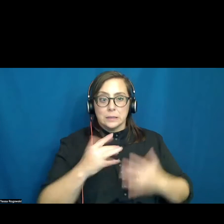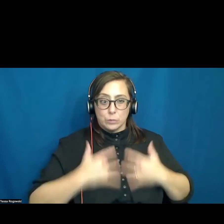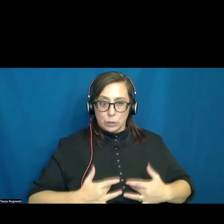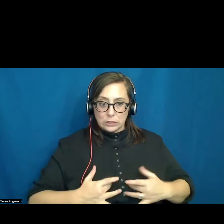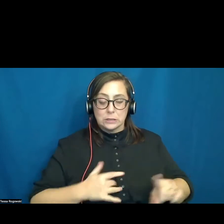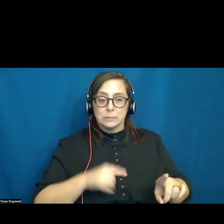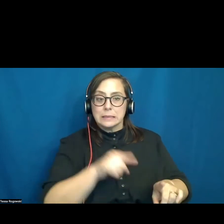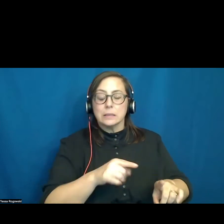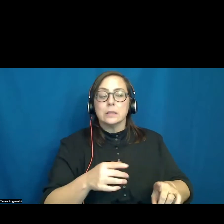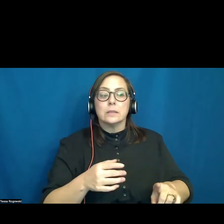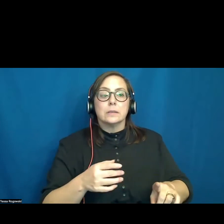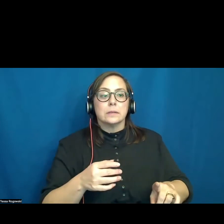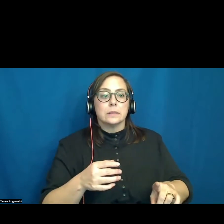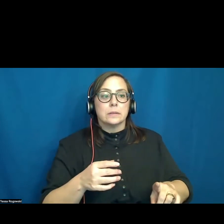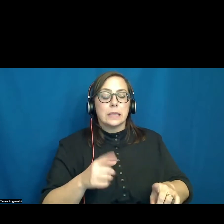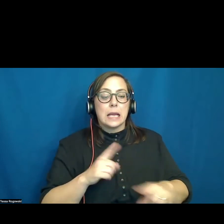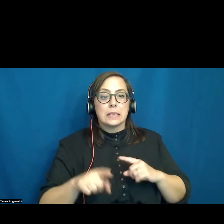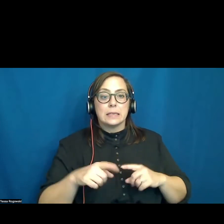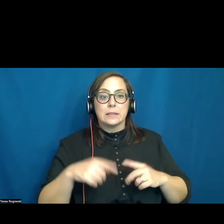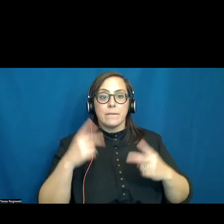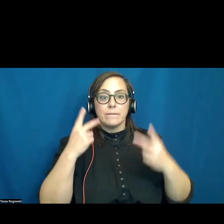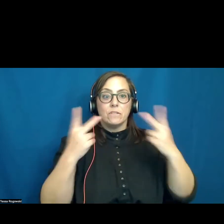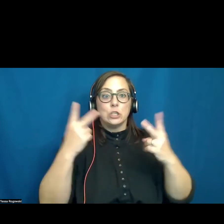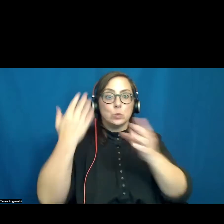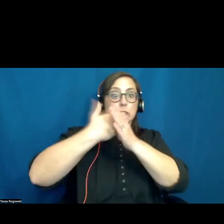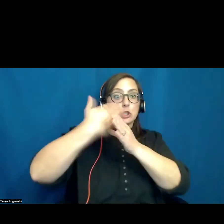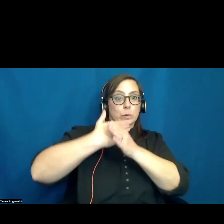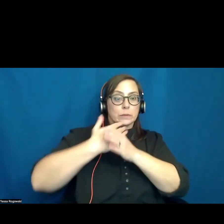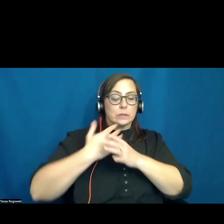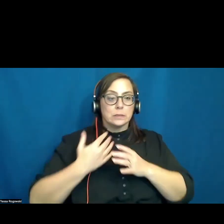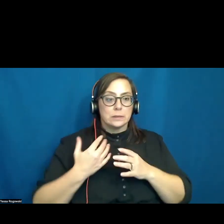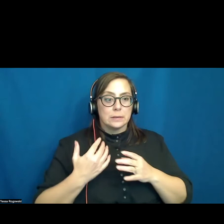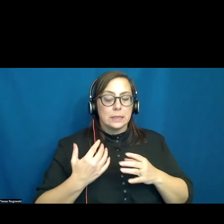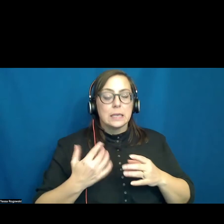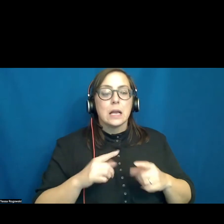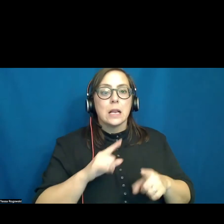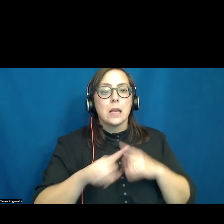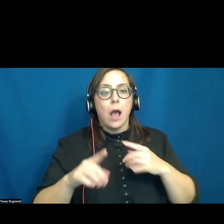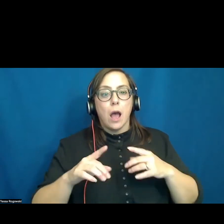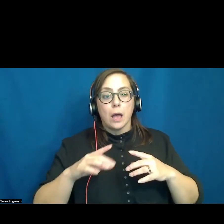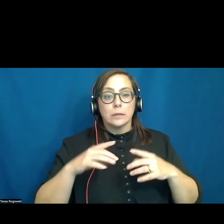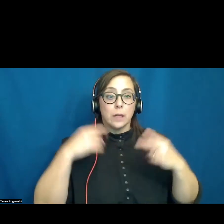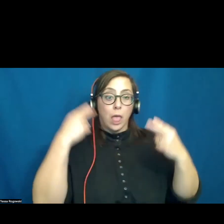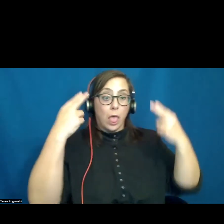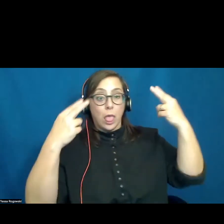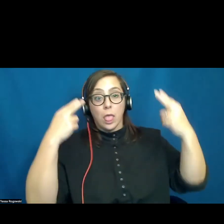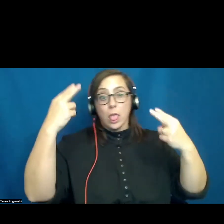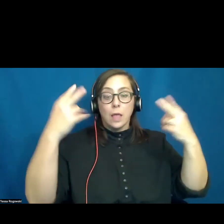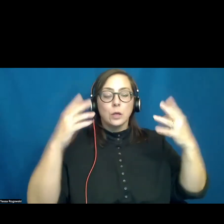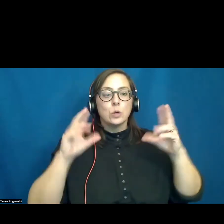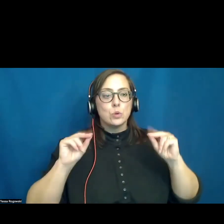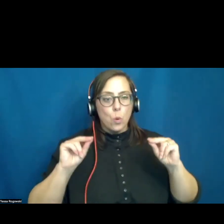was what are called visual disturbances. So technically not hallucinations. It's much more